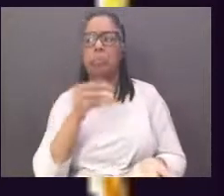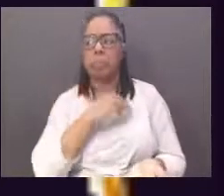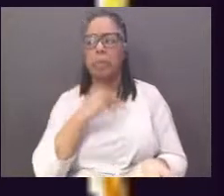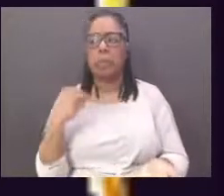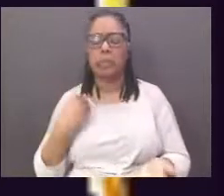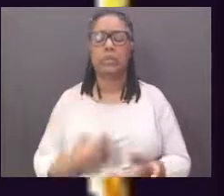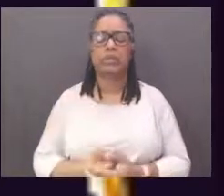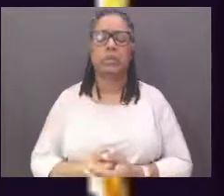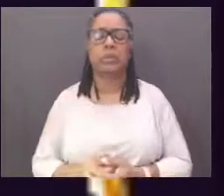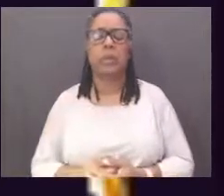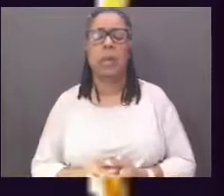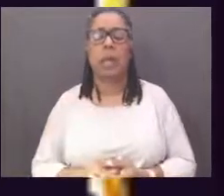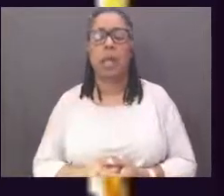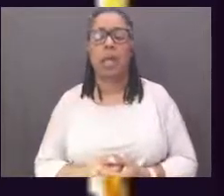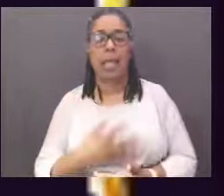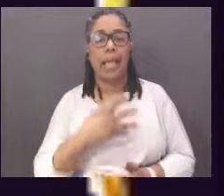have